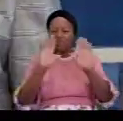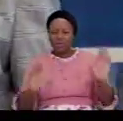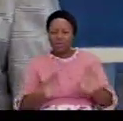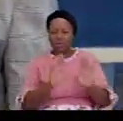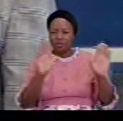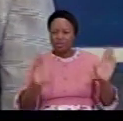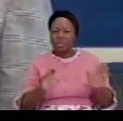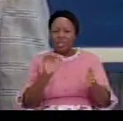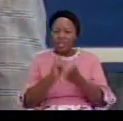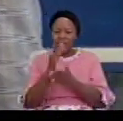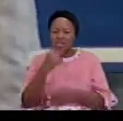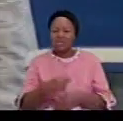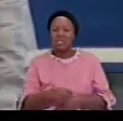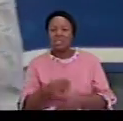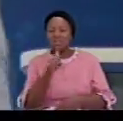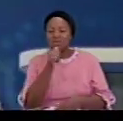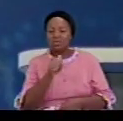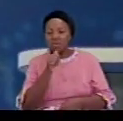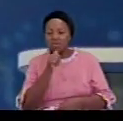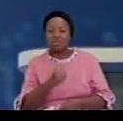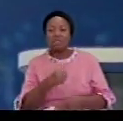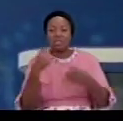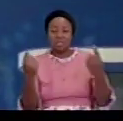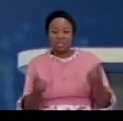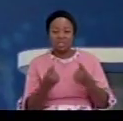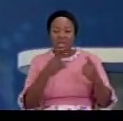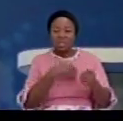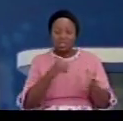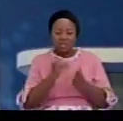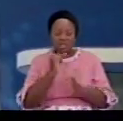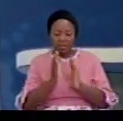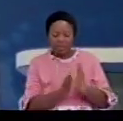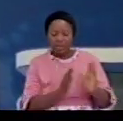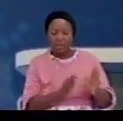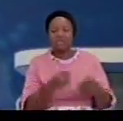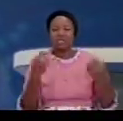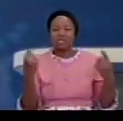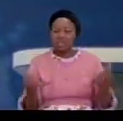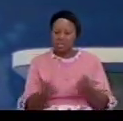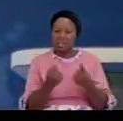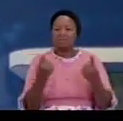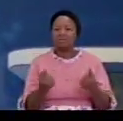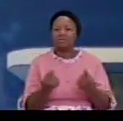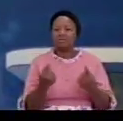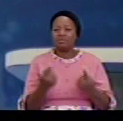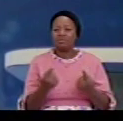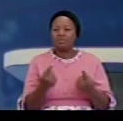a secret abomination. It's presumptuous sin.